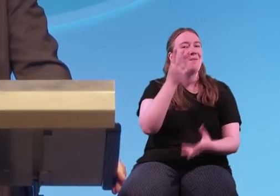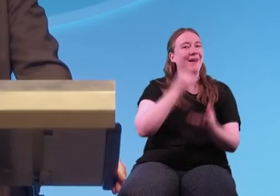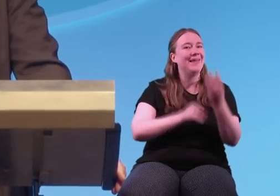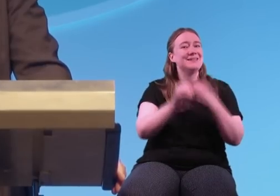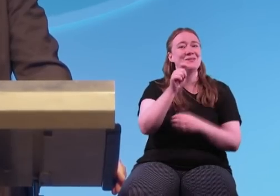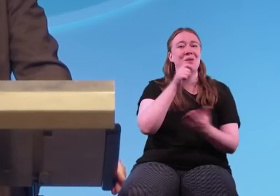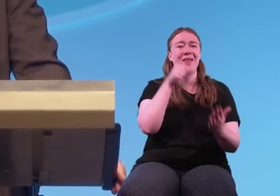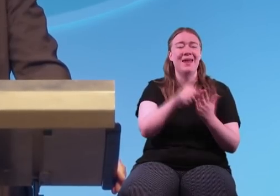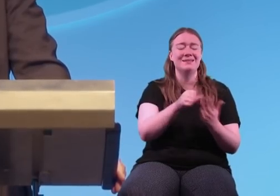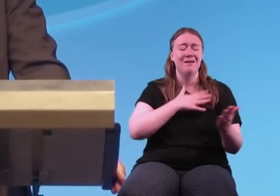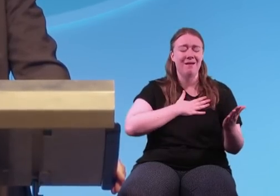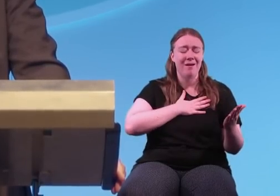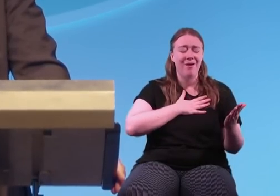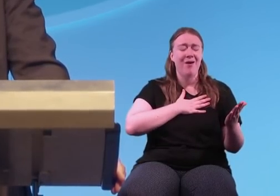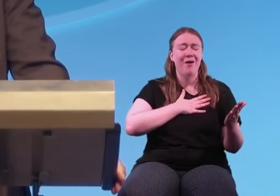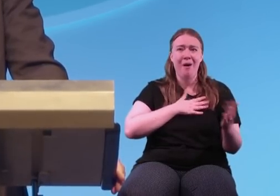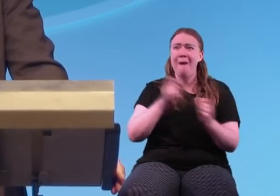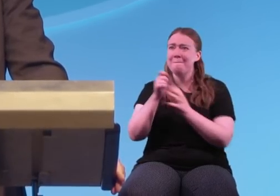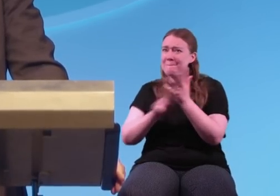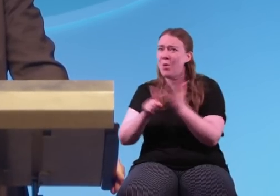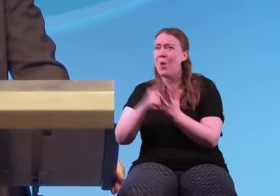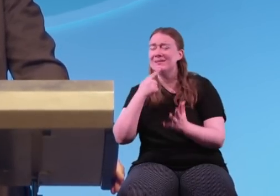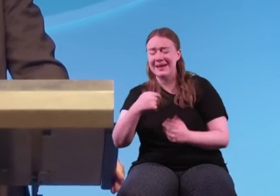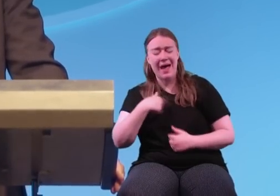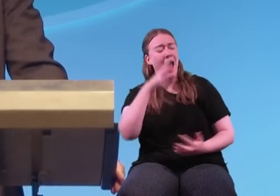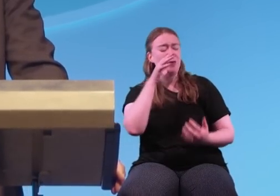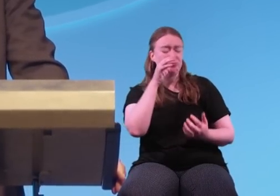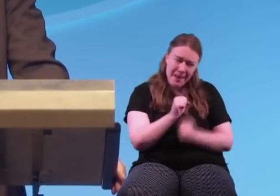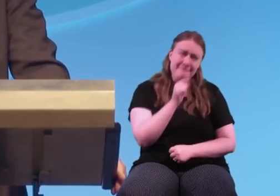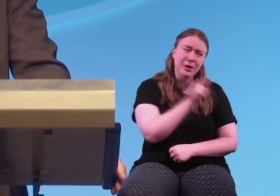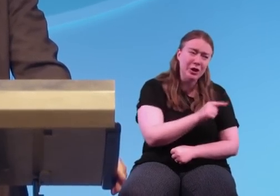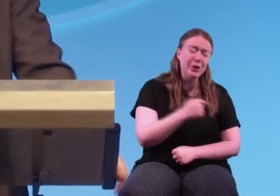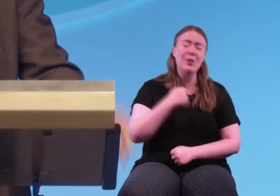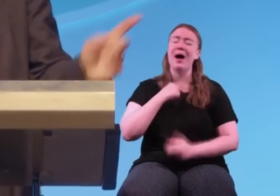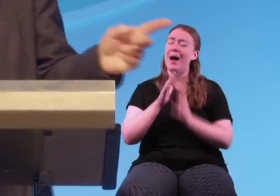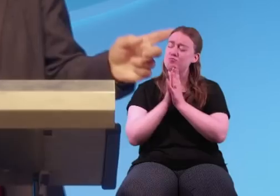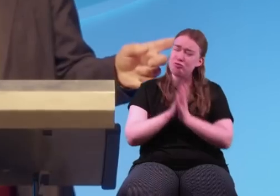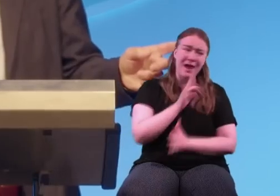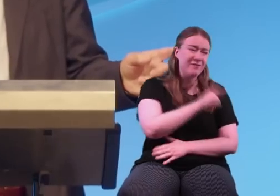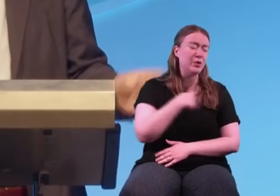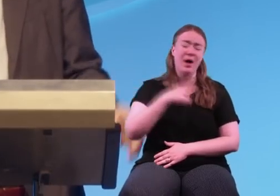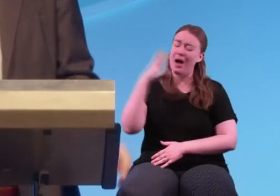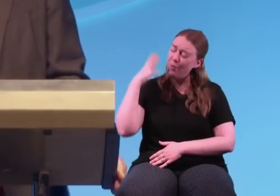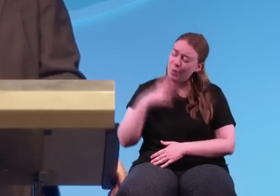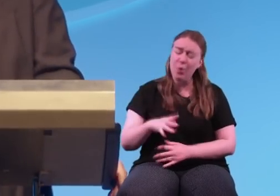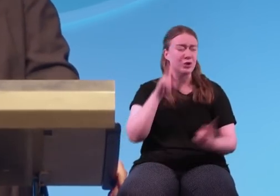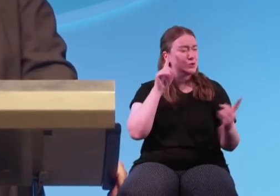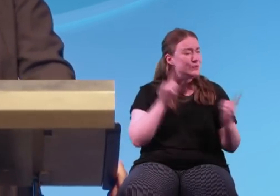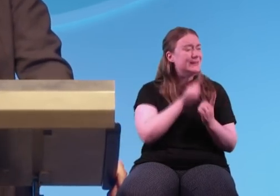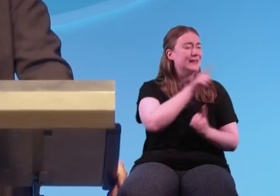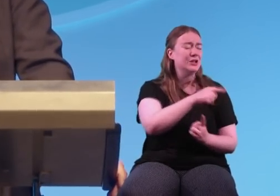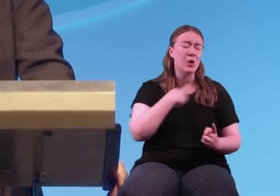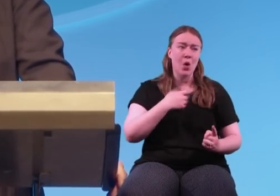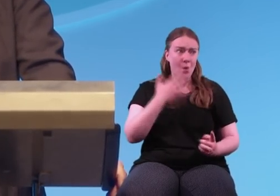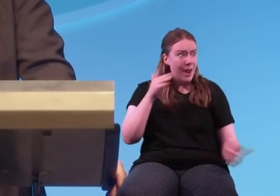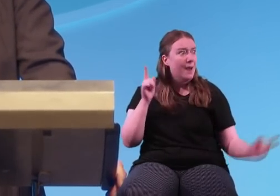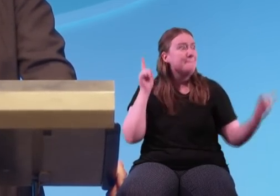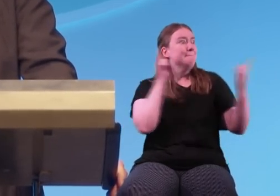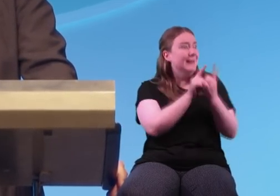saying. I remember you. I pray for you. I long to see you. And I know when I see you, I'll be filled with